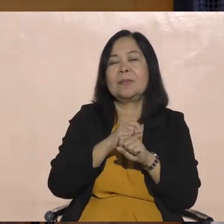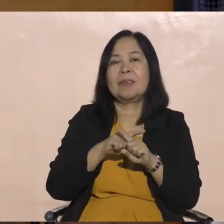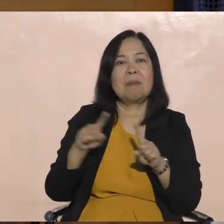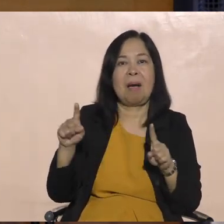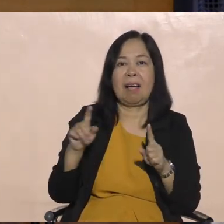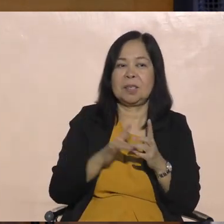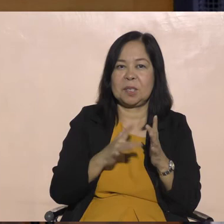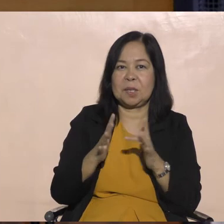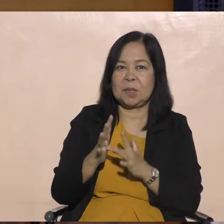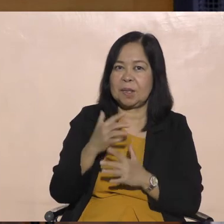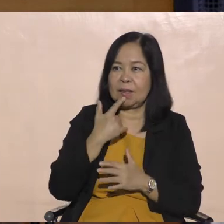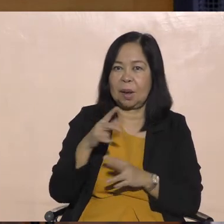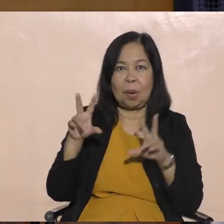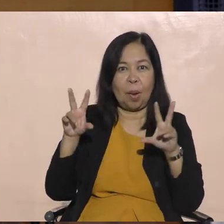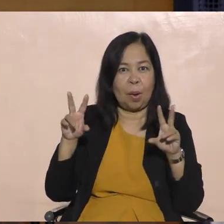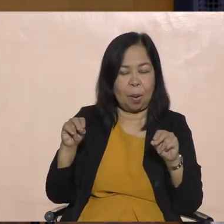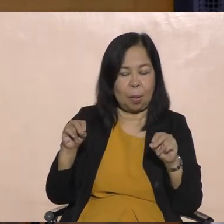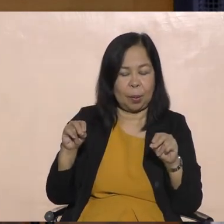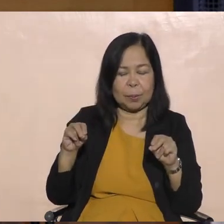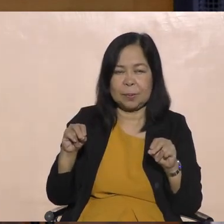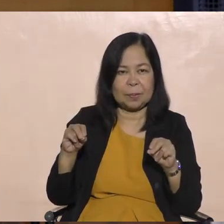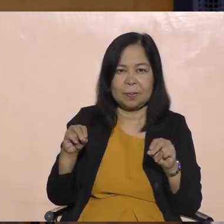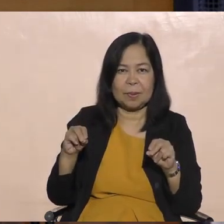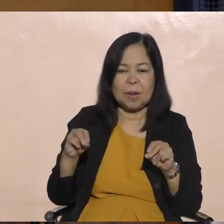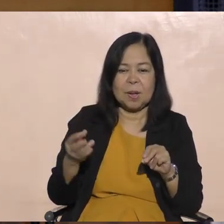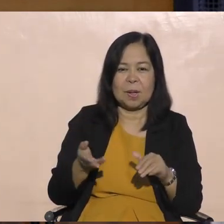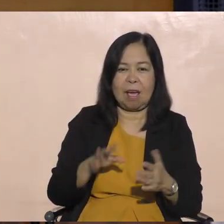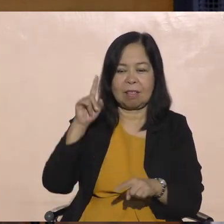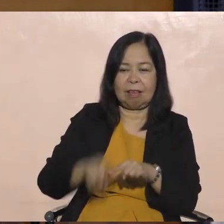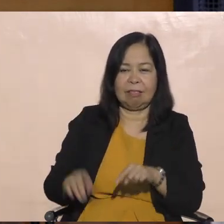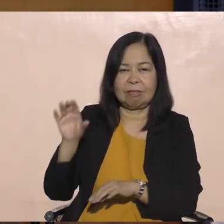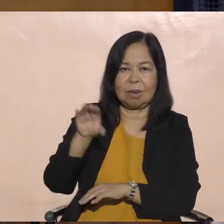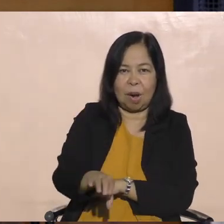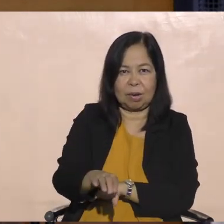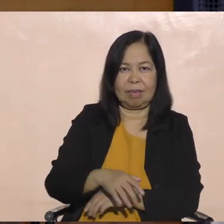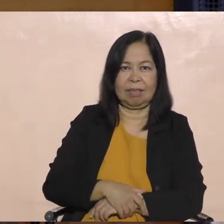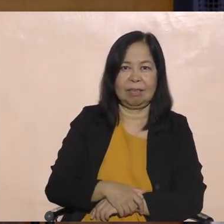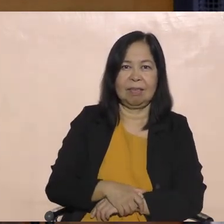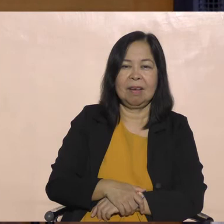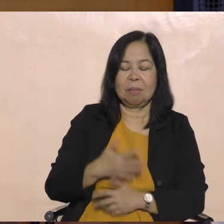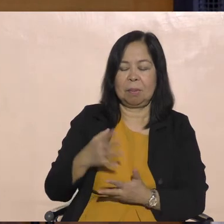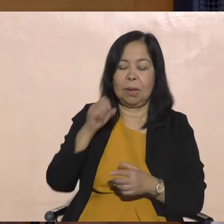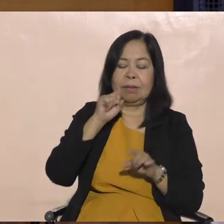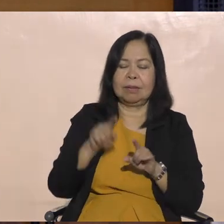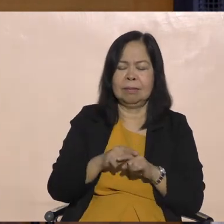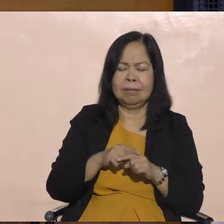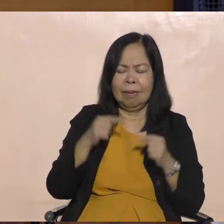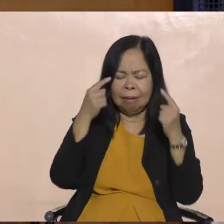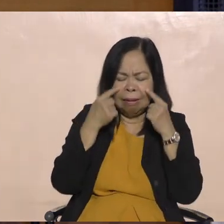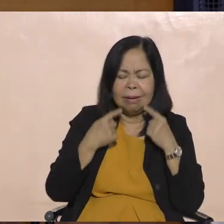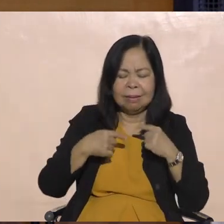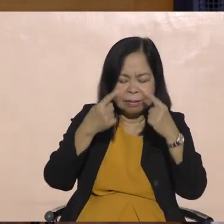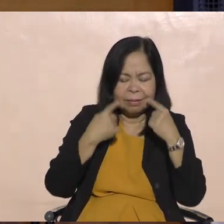how difficult, how hard, how painful it is, it seems that no help is